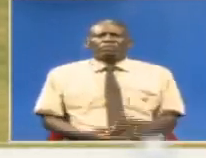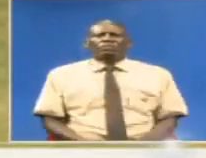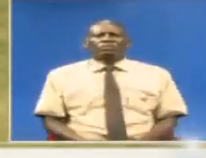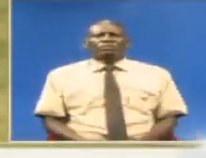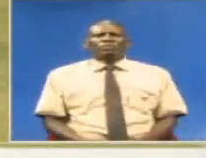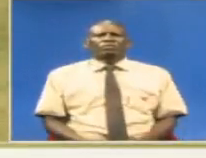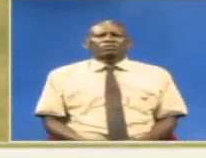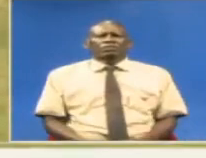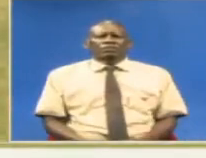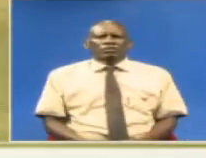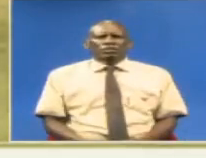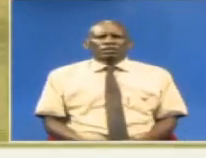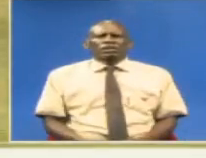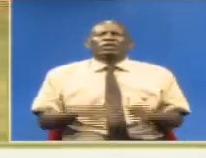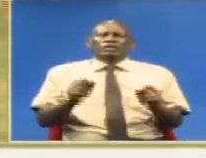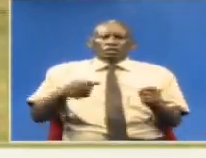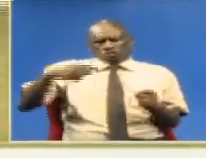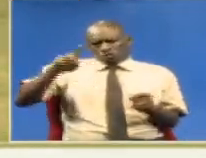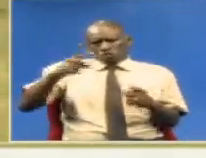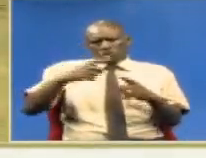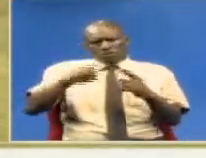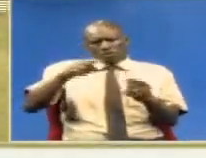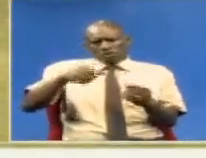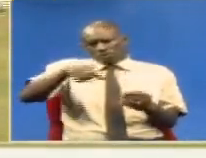Yeah, we lost. We won, but we lost the